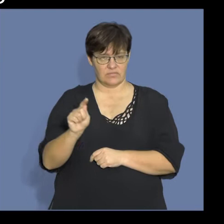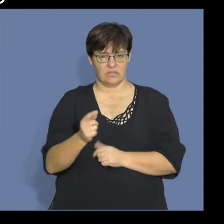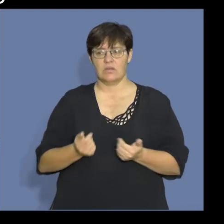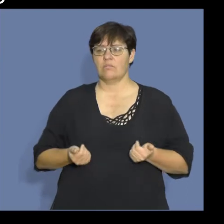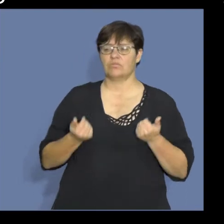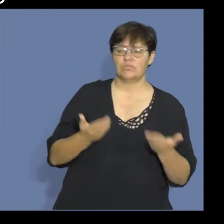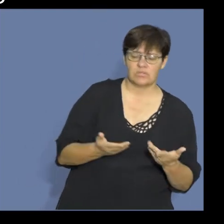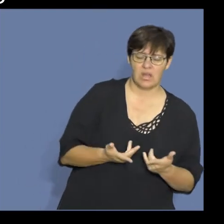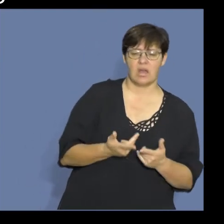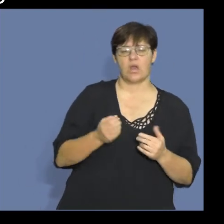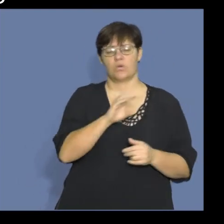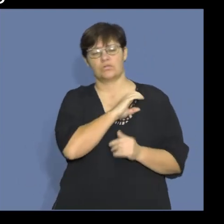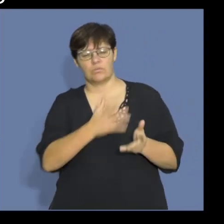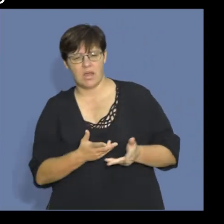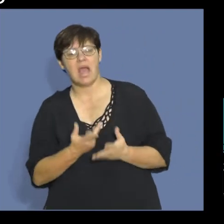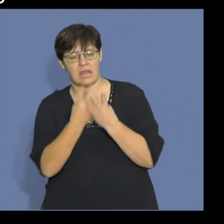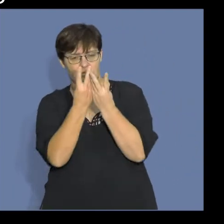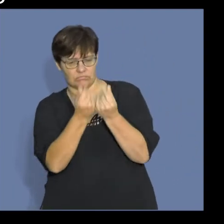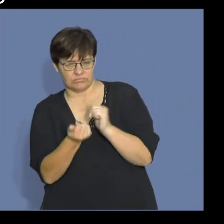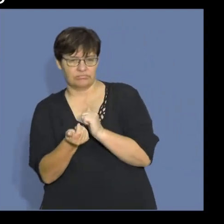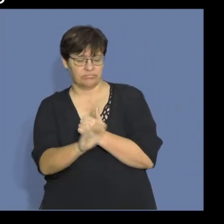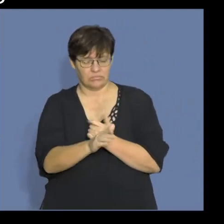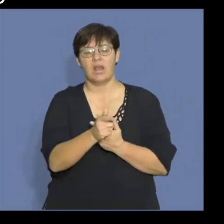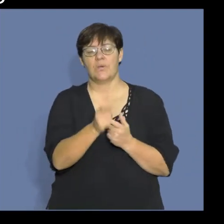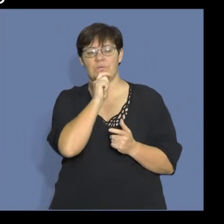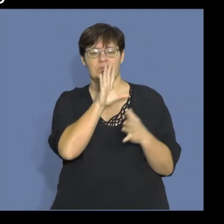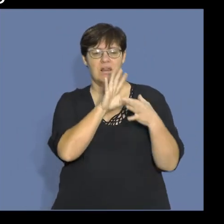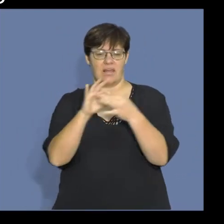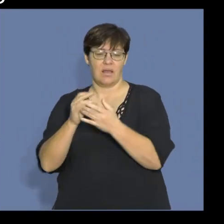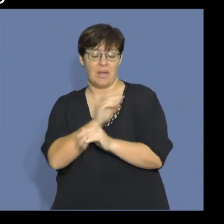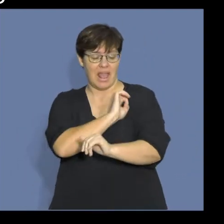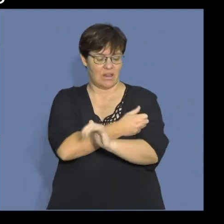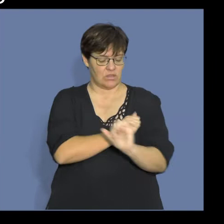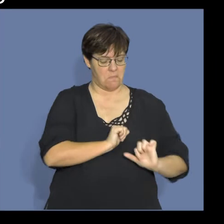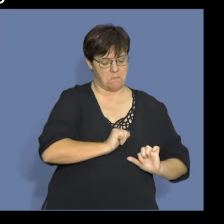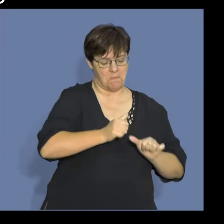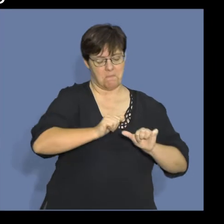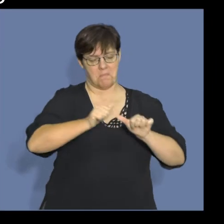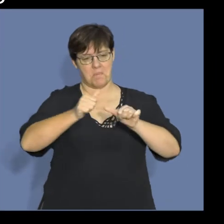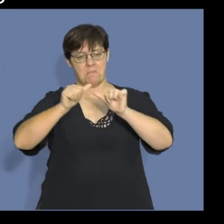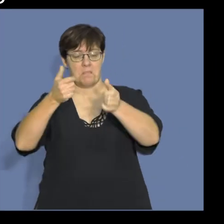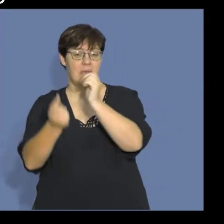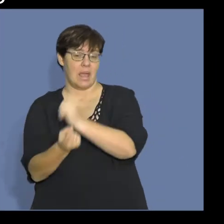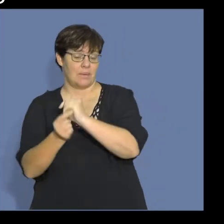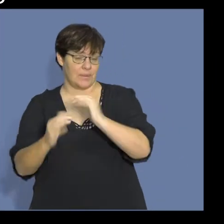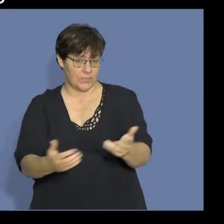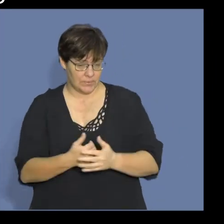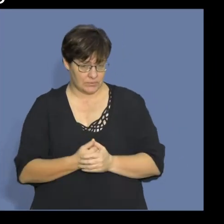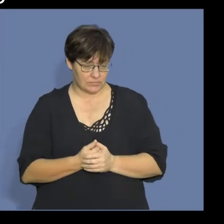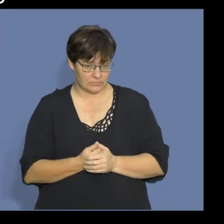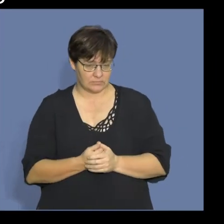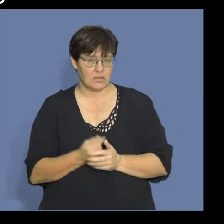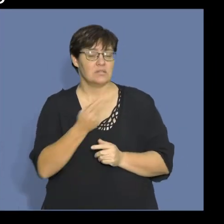producers, consumers, as well as decomposers, and it shows you how energy flows. We also mentioned that